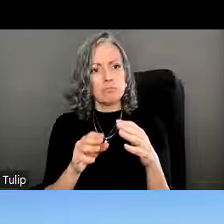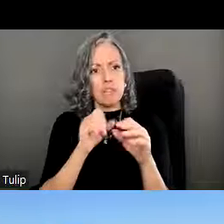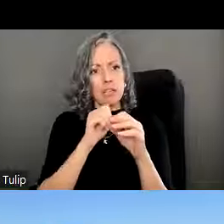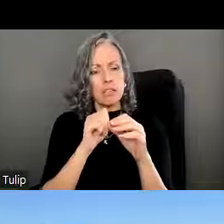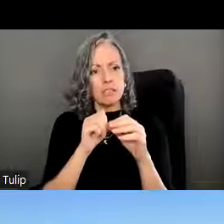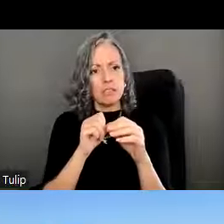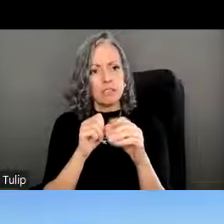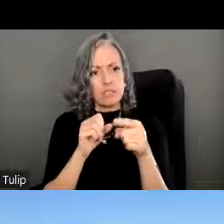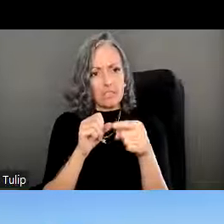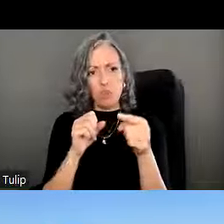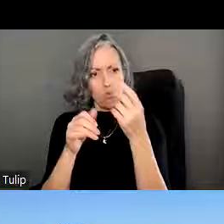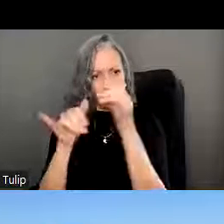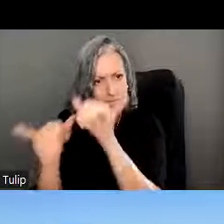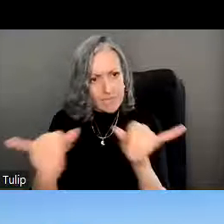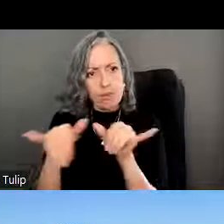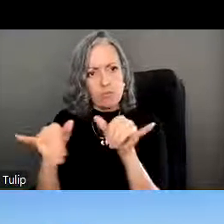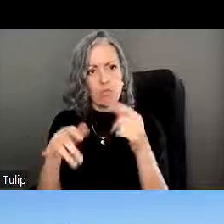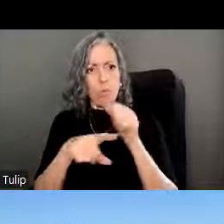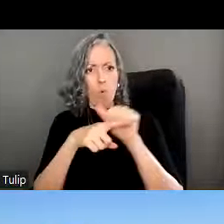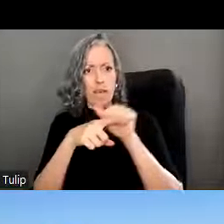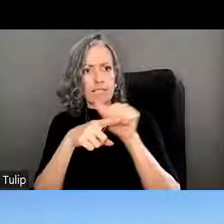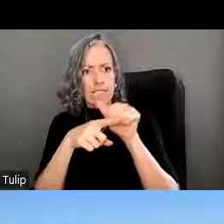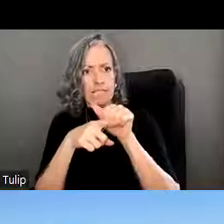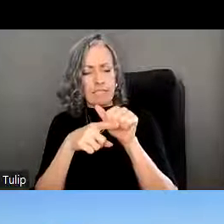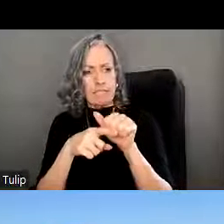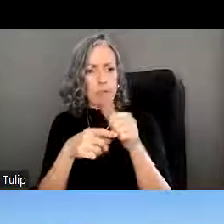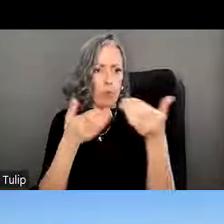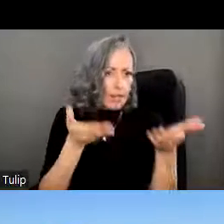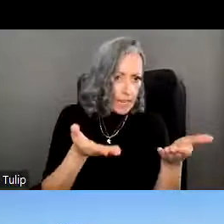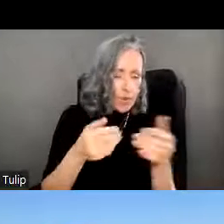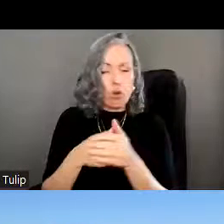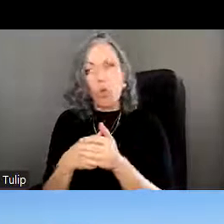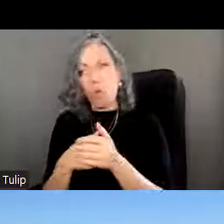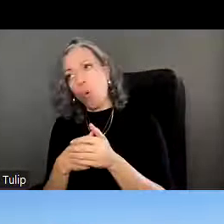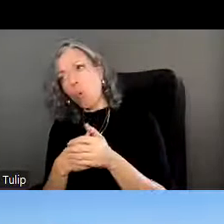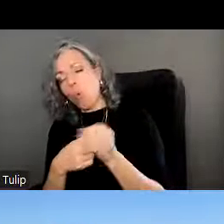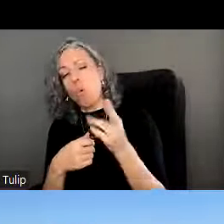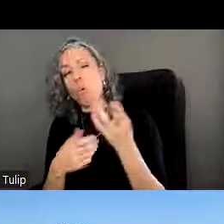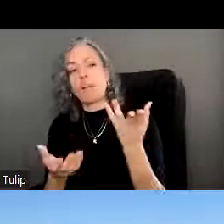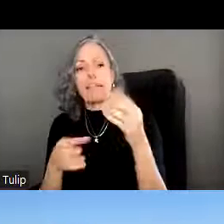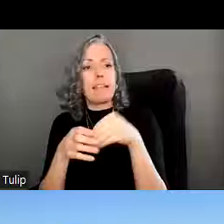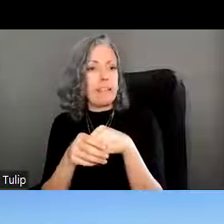are standardized practices, whether it's here or within the